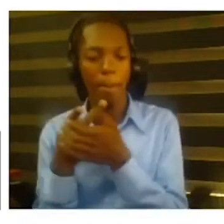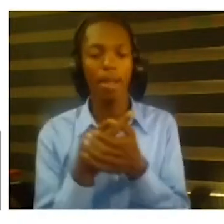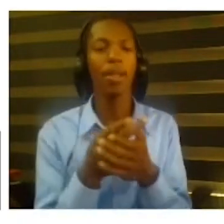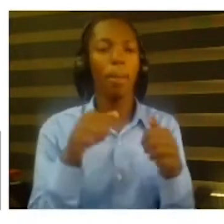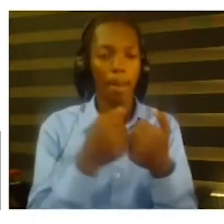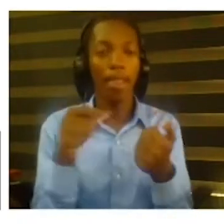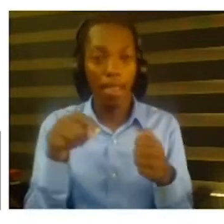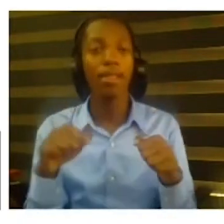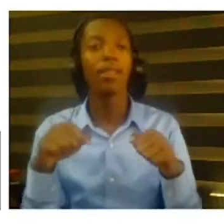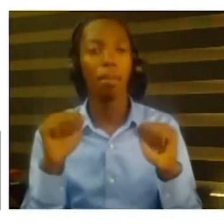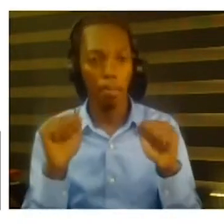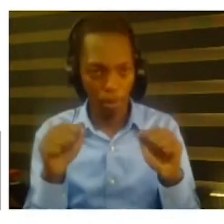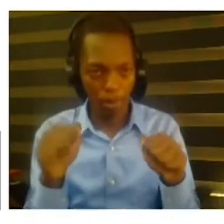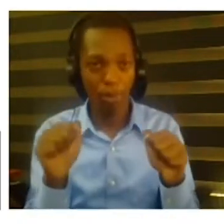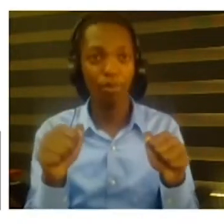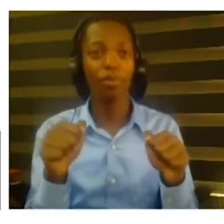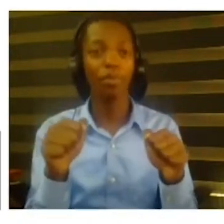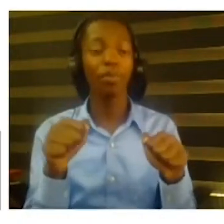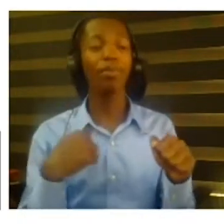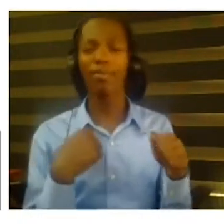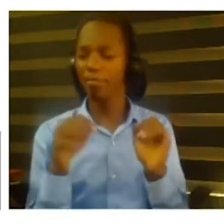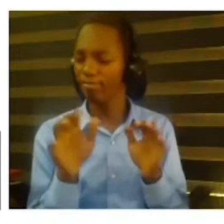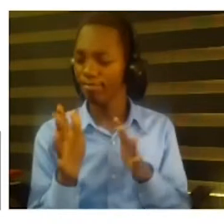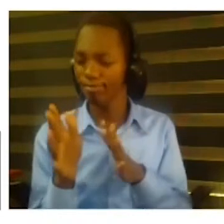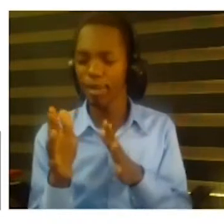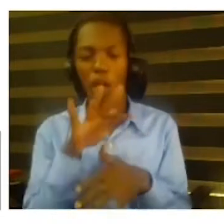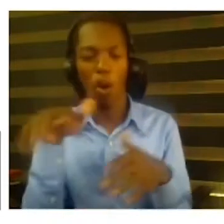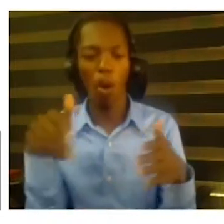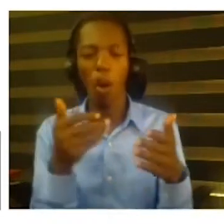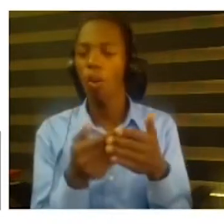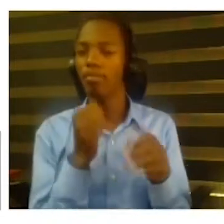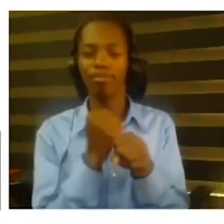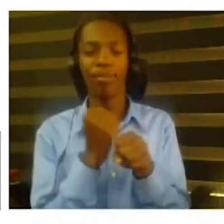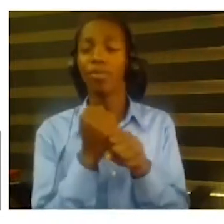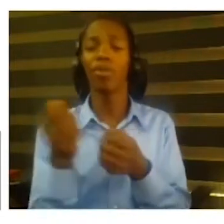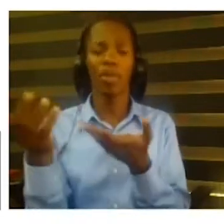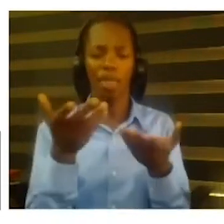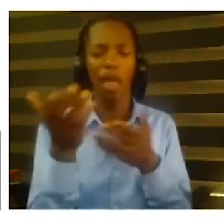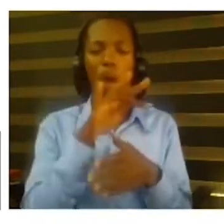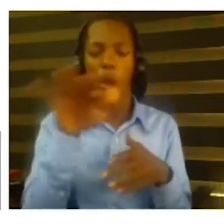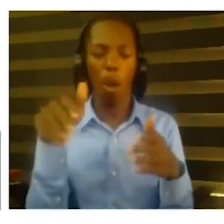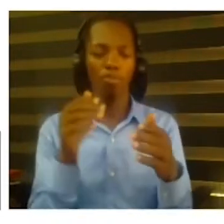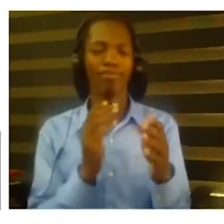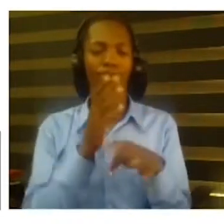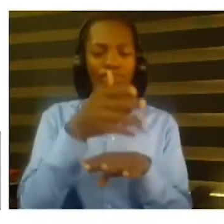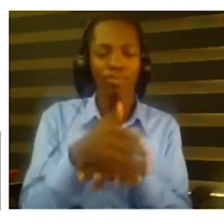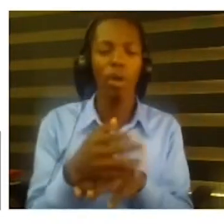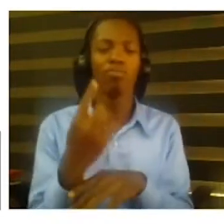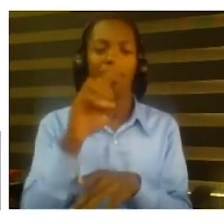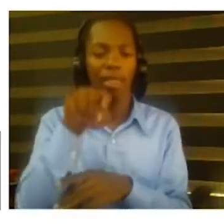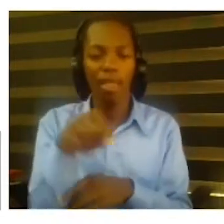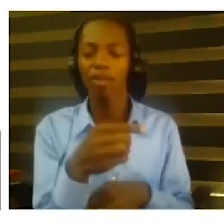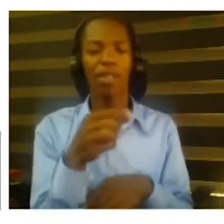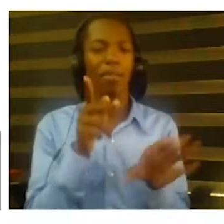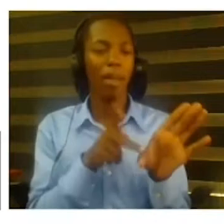possible. I applaud your efforts that have drawn over 1,000 participants from Africa and the globe, and